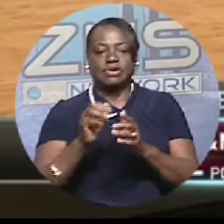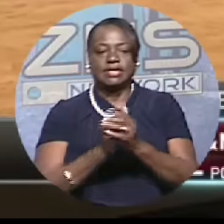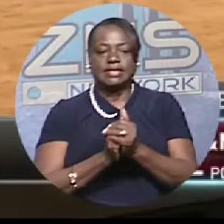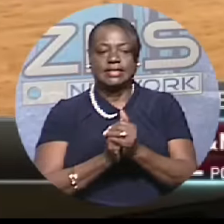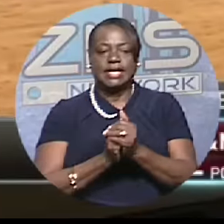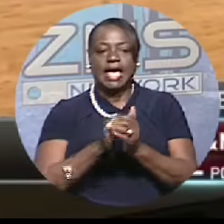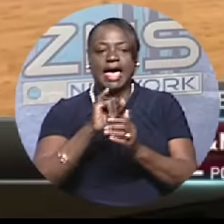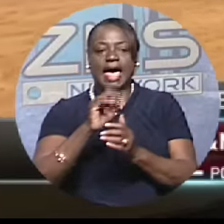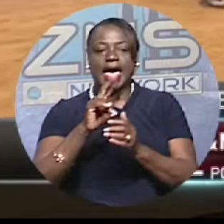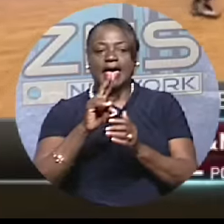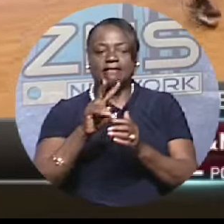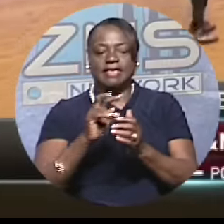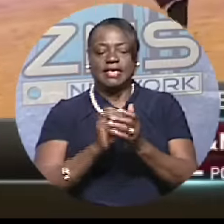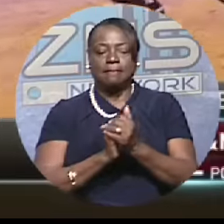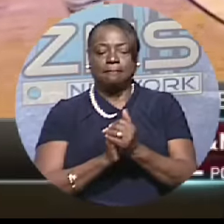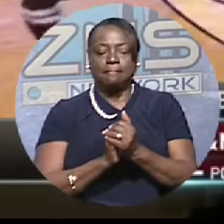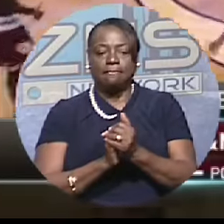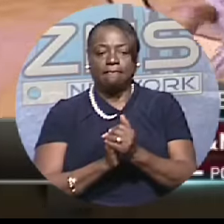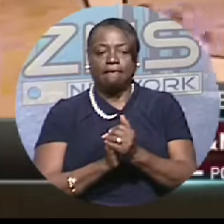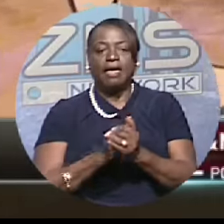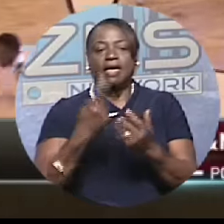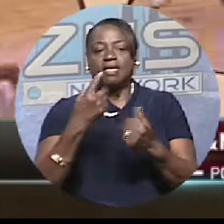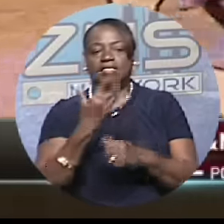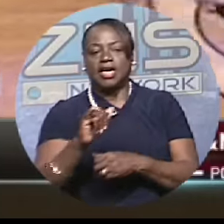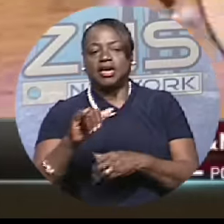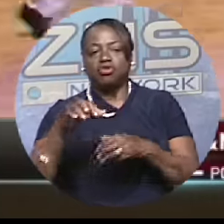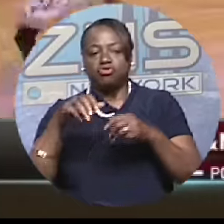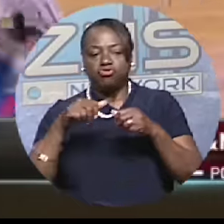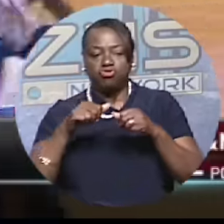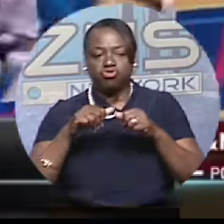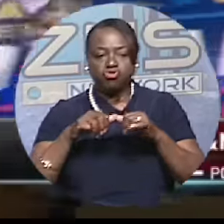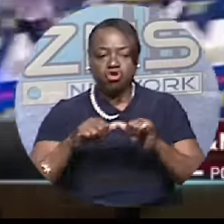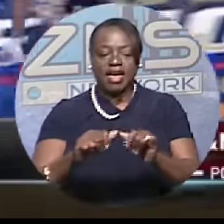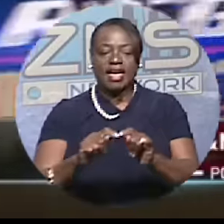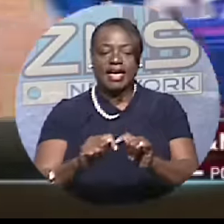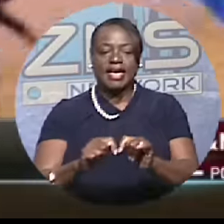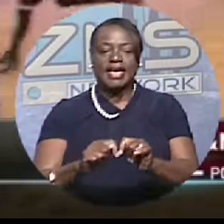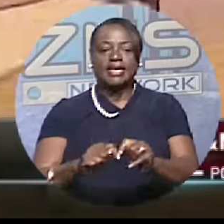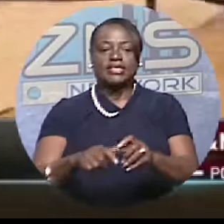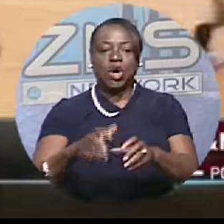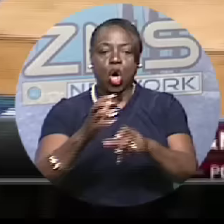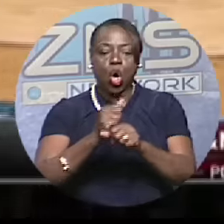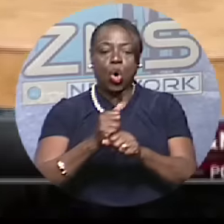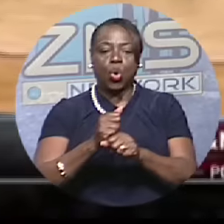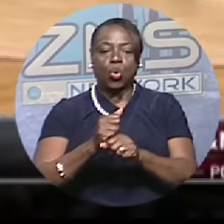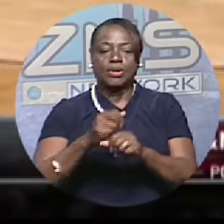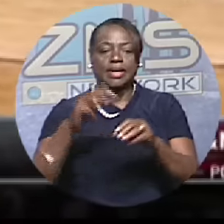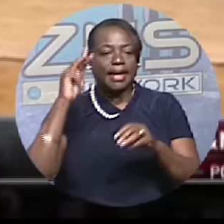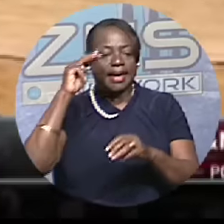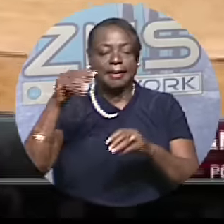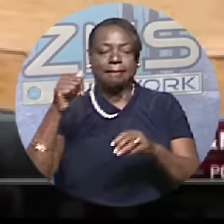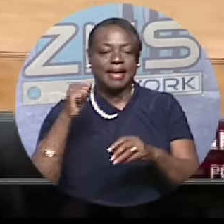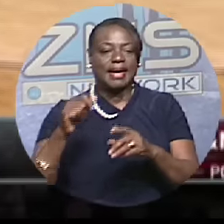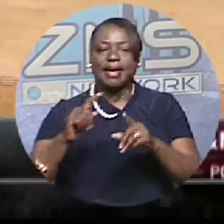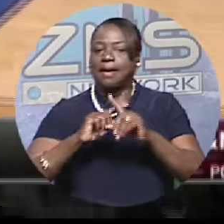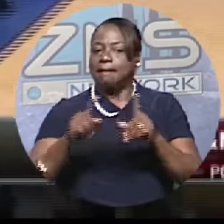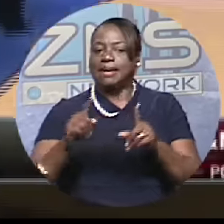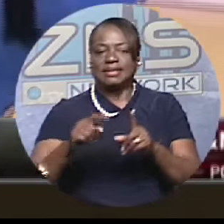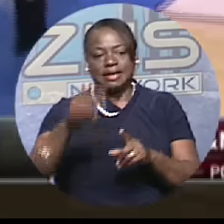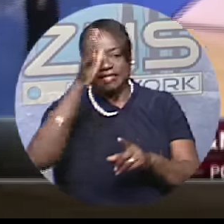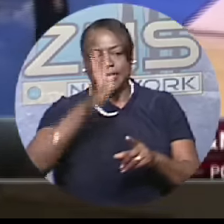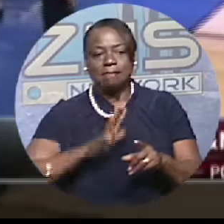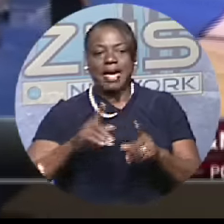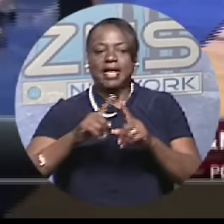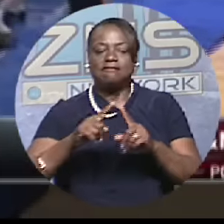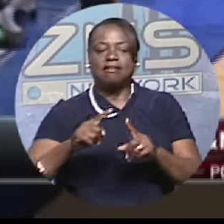77-63. The Aggies tried their hardest to stifle Heel, but that only opened up the floor more for his teammates who didn't let him down. The man from 8 Mile Rock,